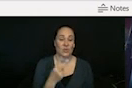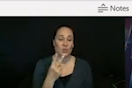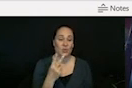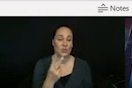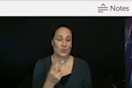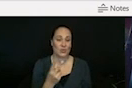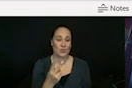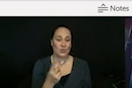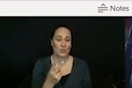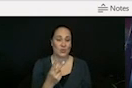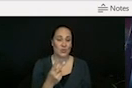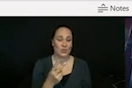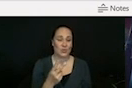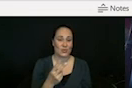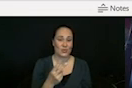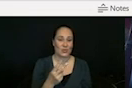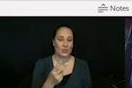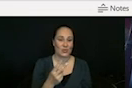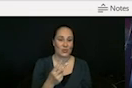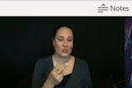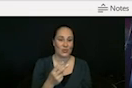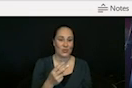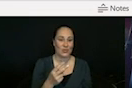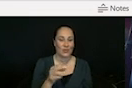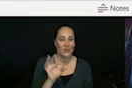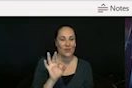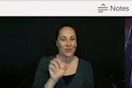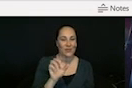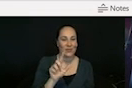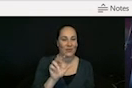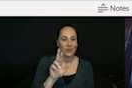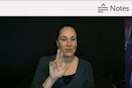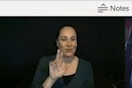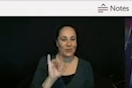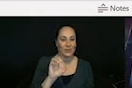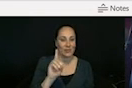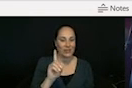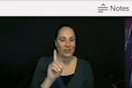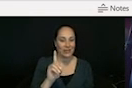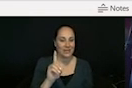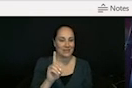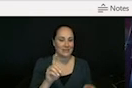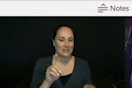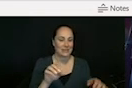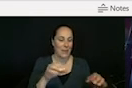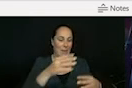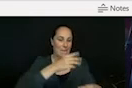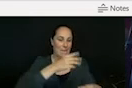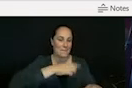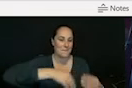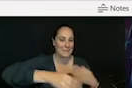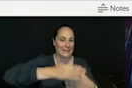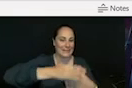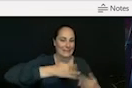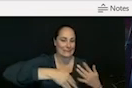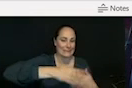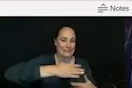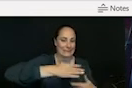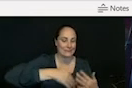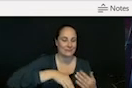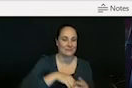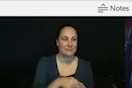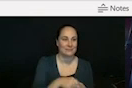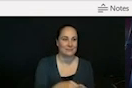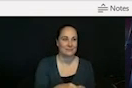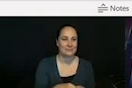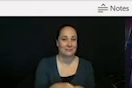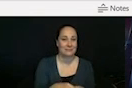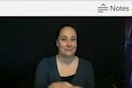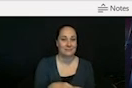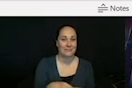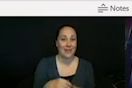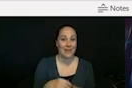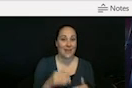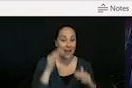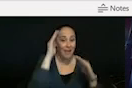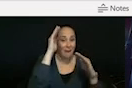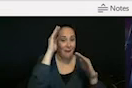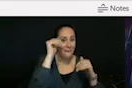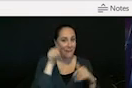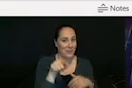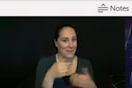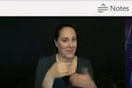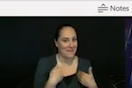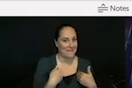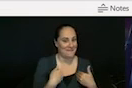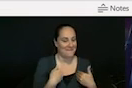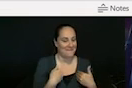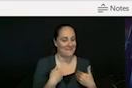coffee and creamer, I can't really show you because my cameras are not positioned such. But hopefully you all have a cup of coffee in front of you, or tea.